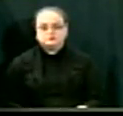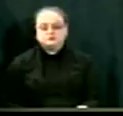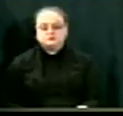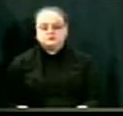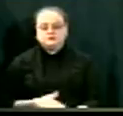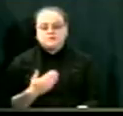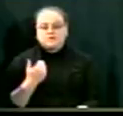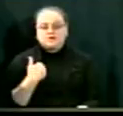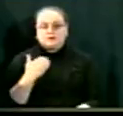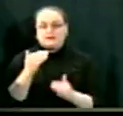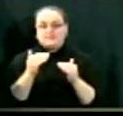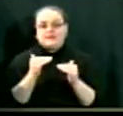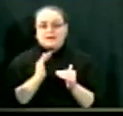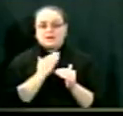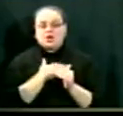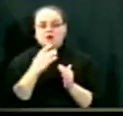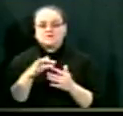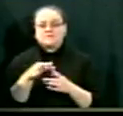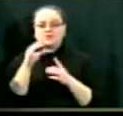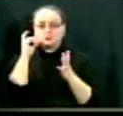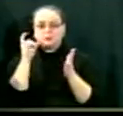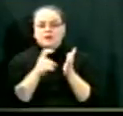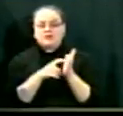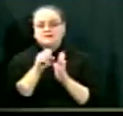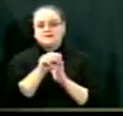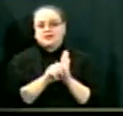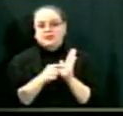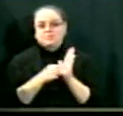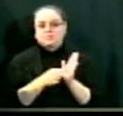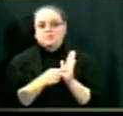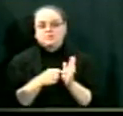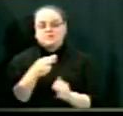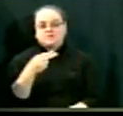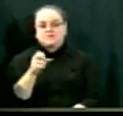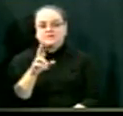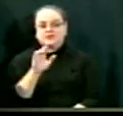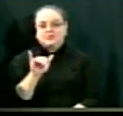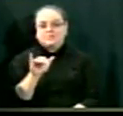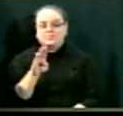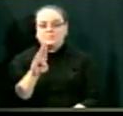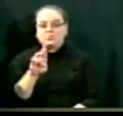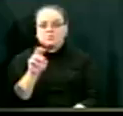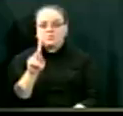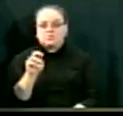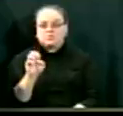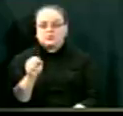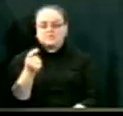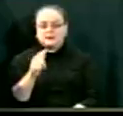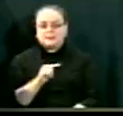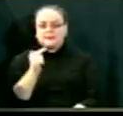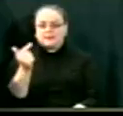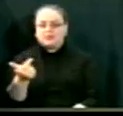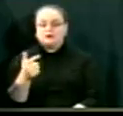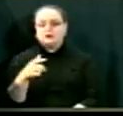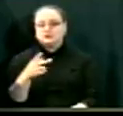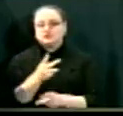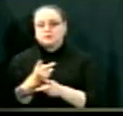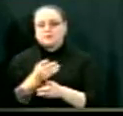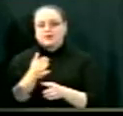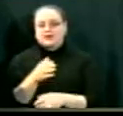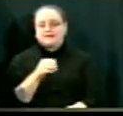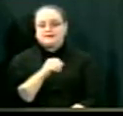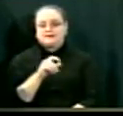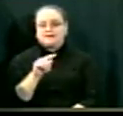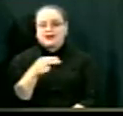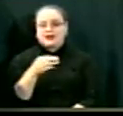We have next our special recognition of State Representative Harry Brooks, and for that I'm going to turn to Superintendent